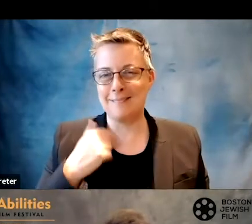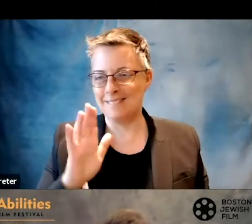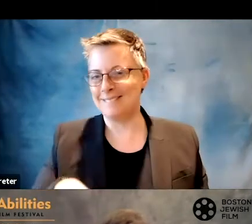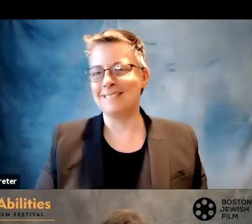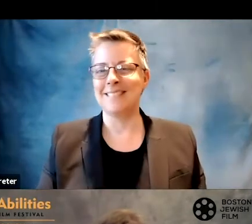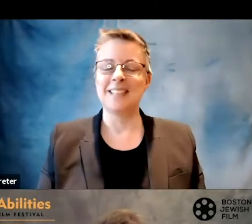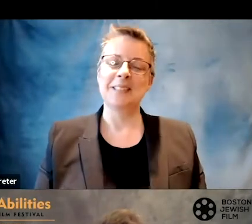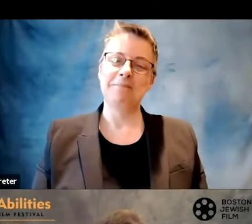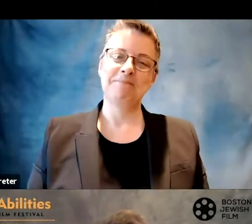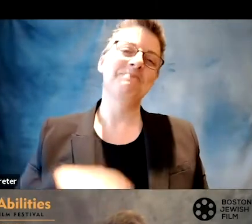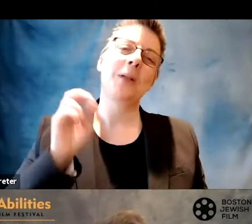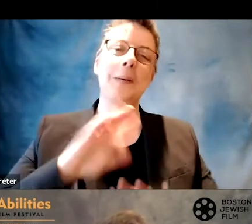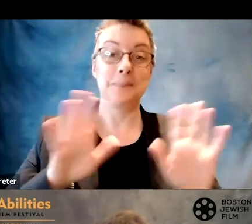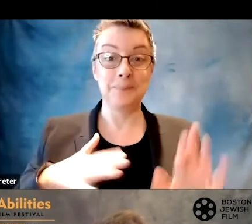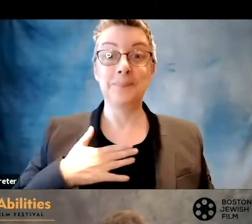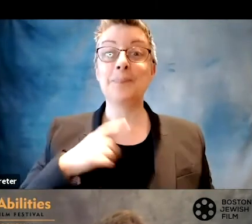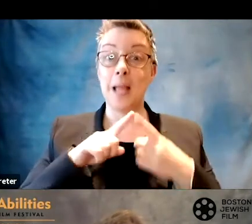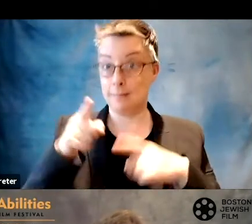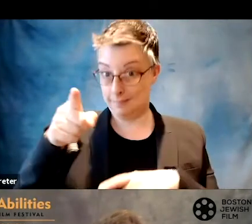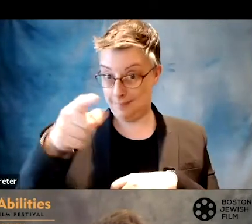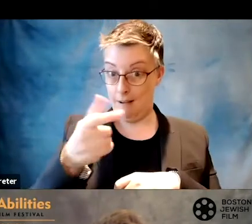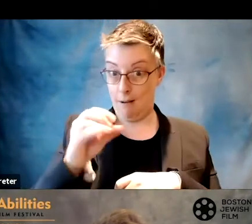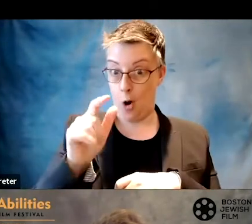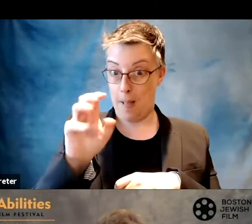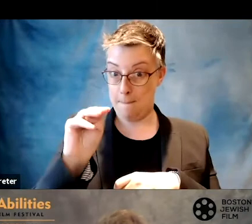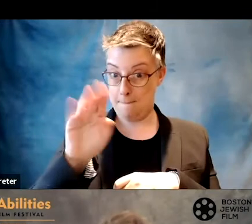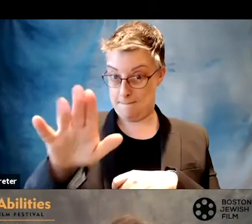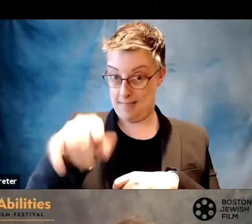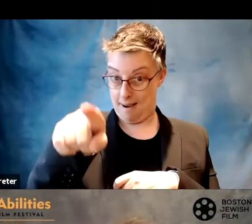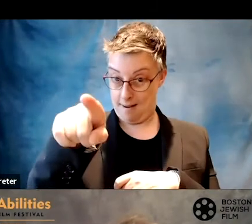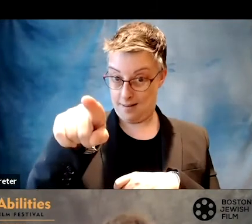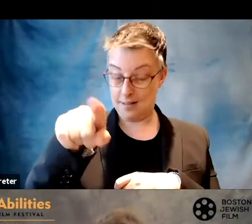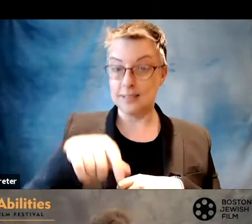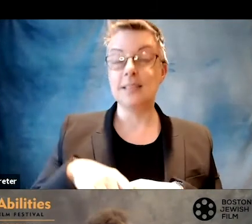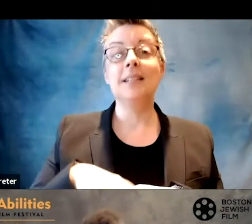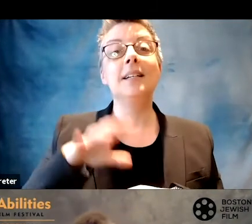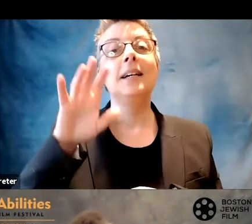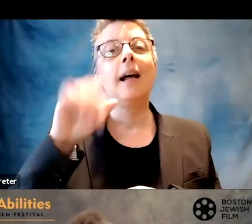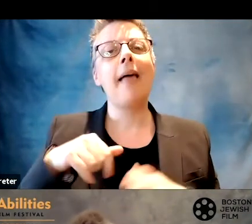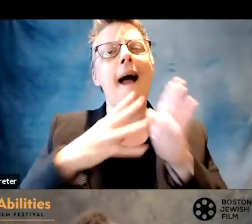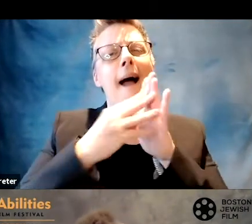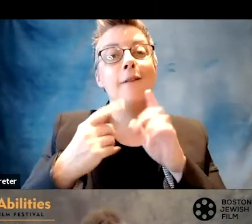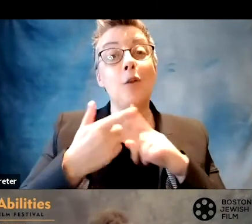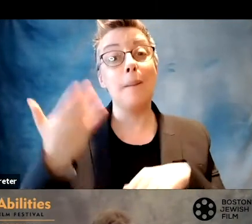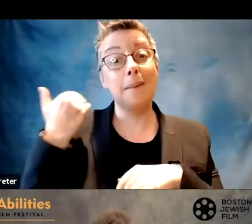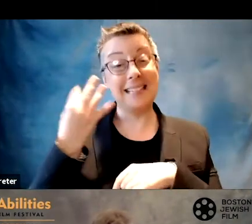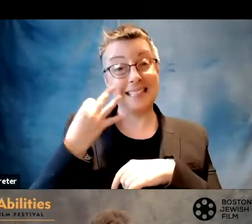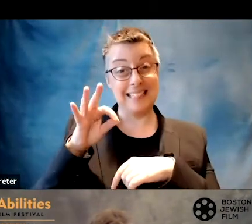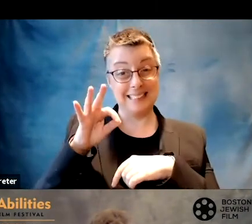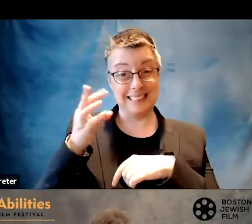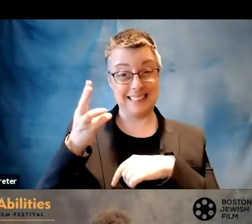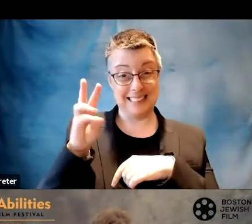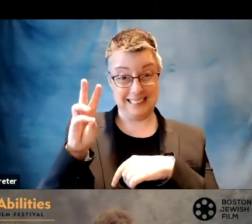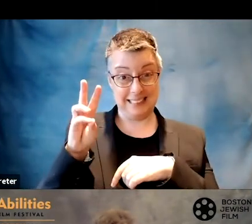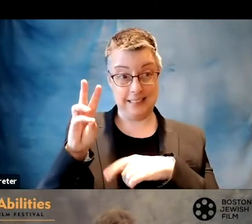And, okay, here's my friend the Golem. This is a reproduction of the 1916, I think,